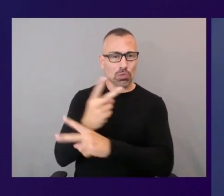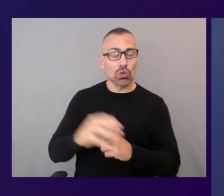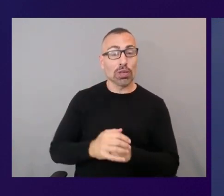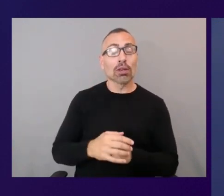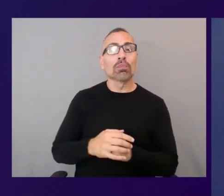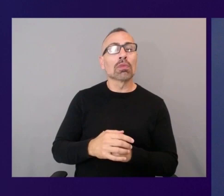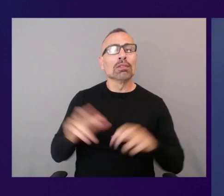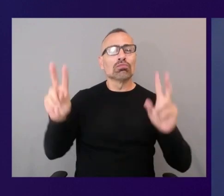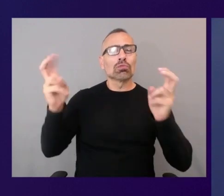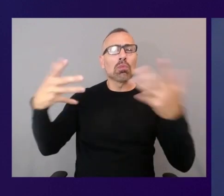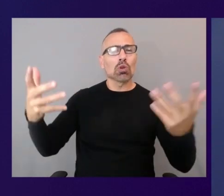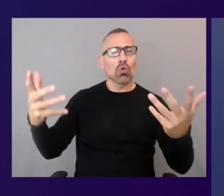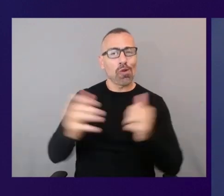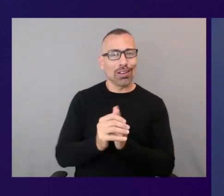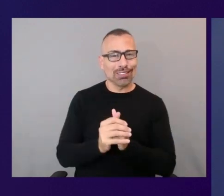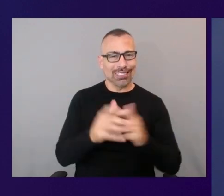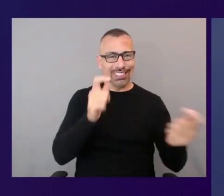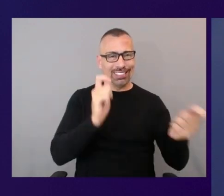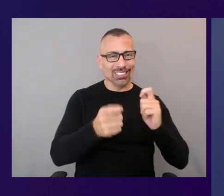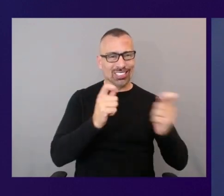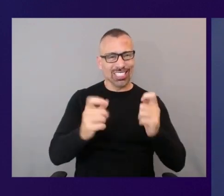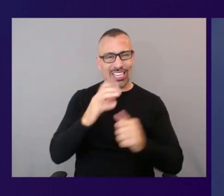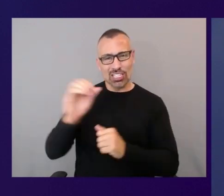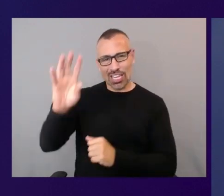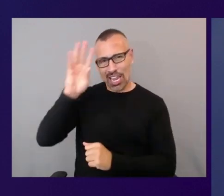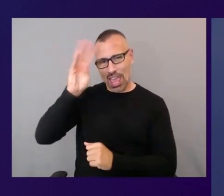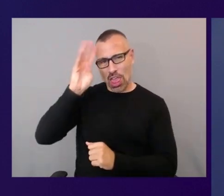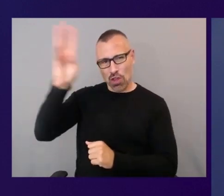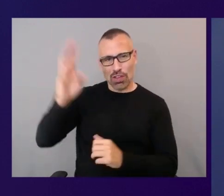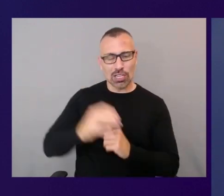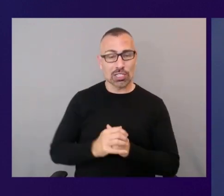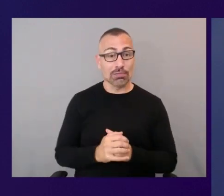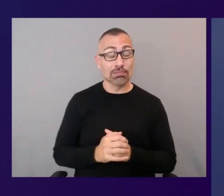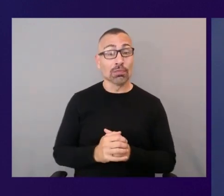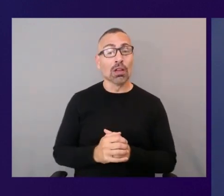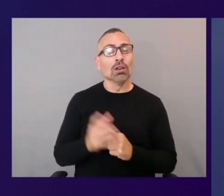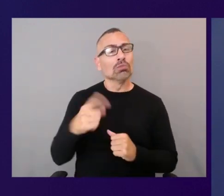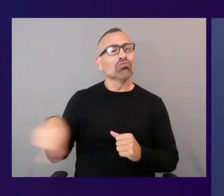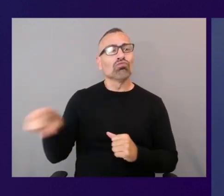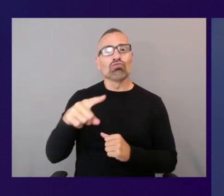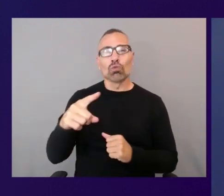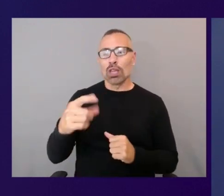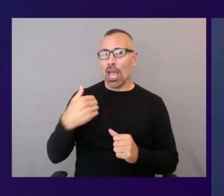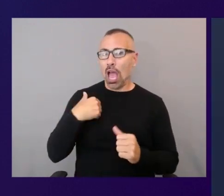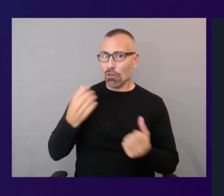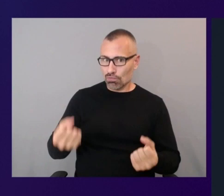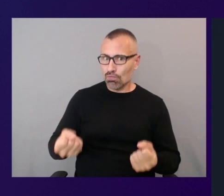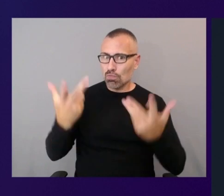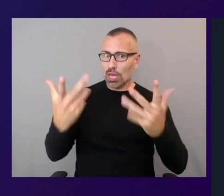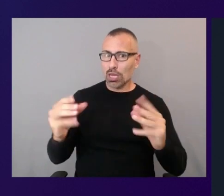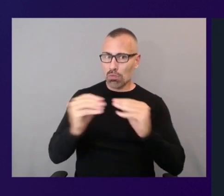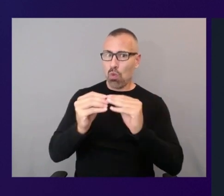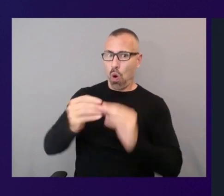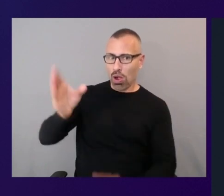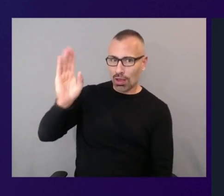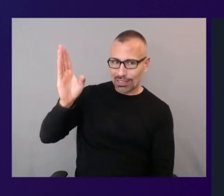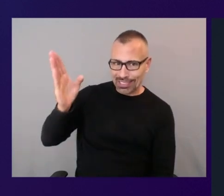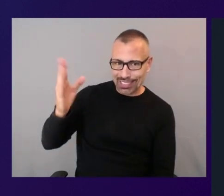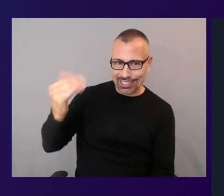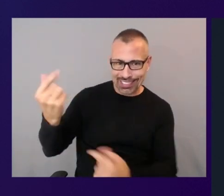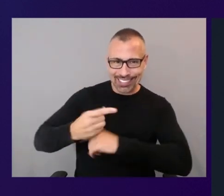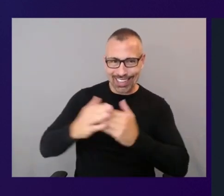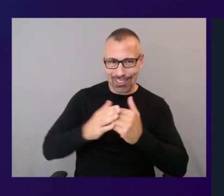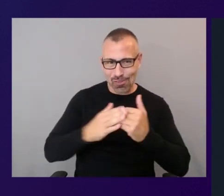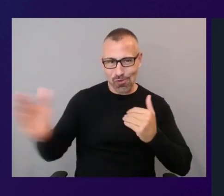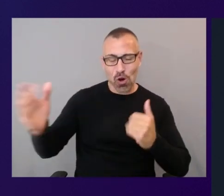to you. As they mentioned, we've got a ton of sessions, 9 more sessions after this here ready to teach you all kinds of new